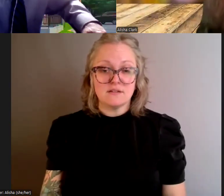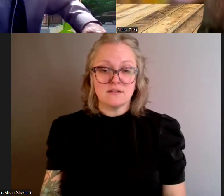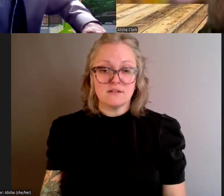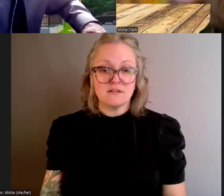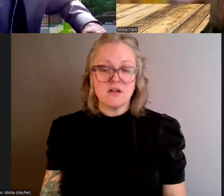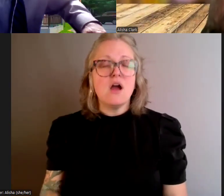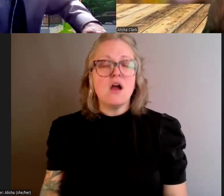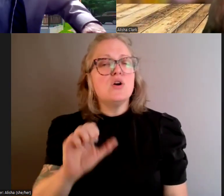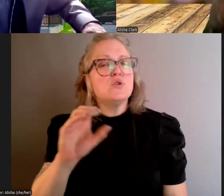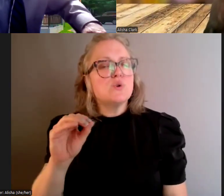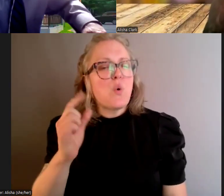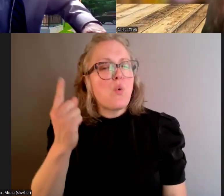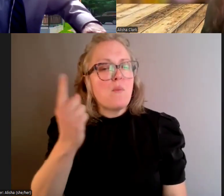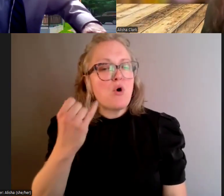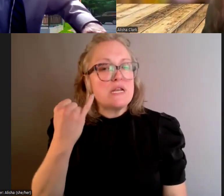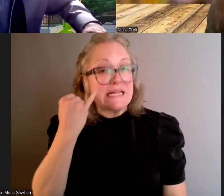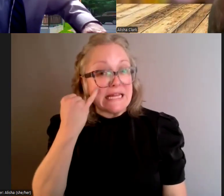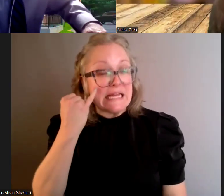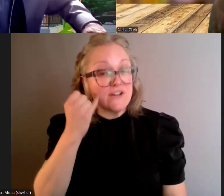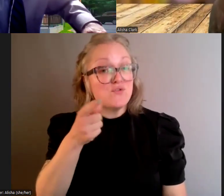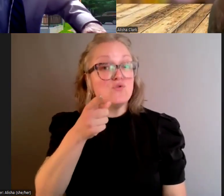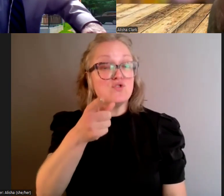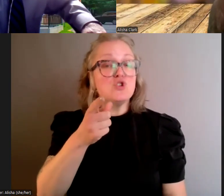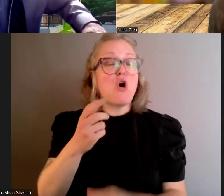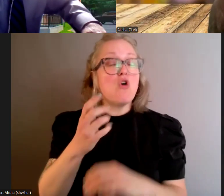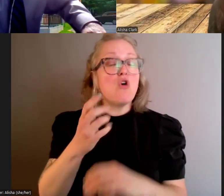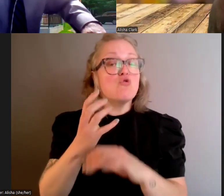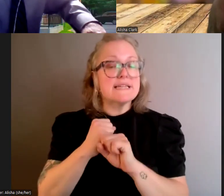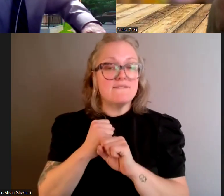So I'm wondering if you are receiving